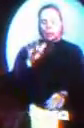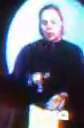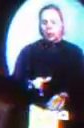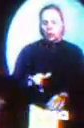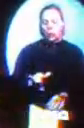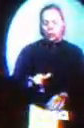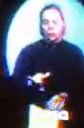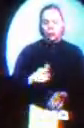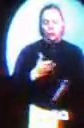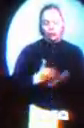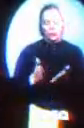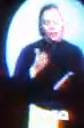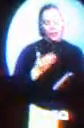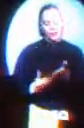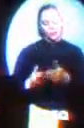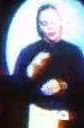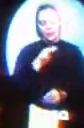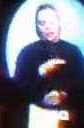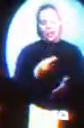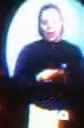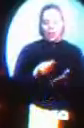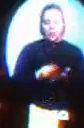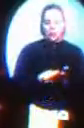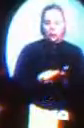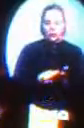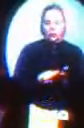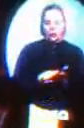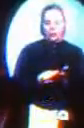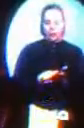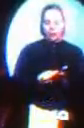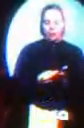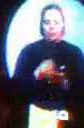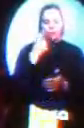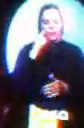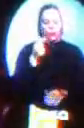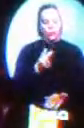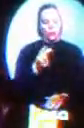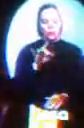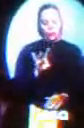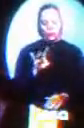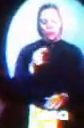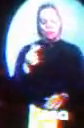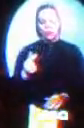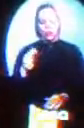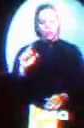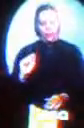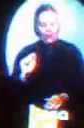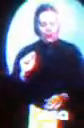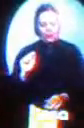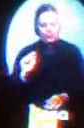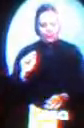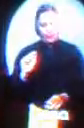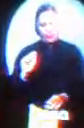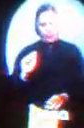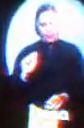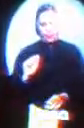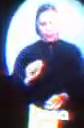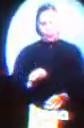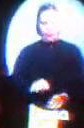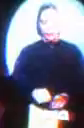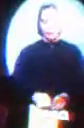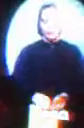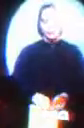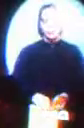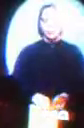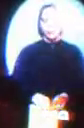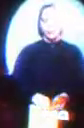in taxpayers' money was funneled into a Tory minister's riding under the pretext of the G8 for inconveniences. Some inconvenience. It's